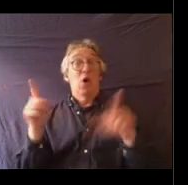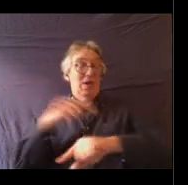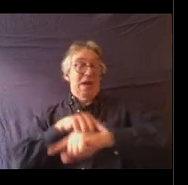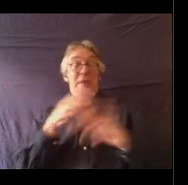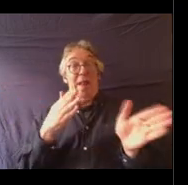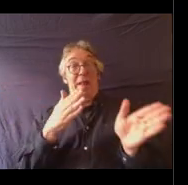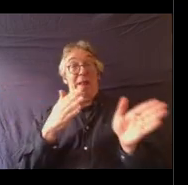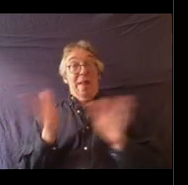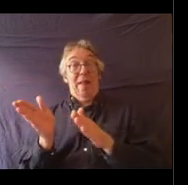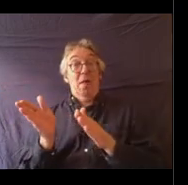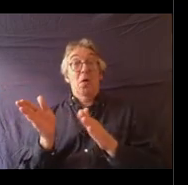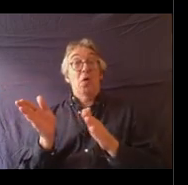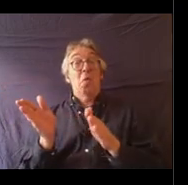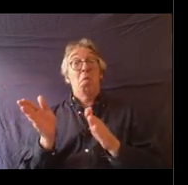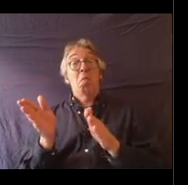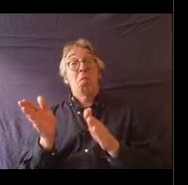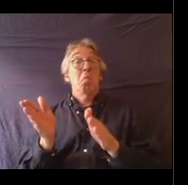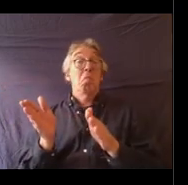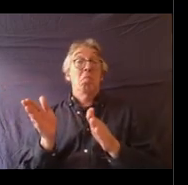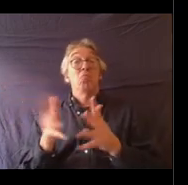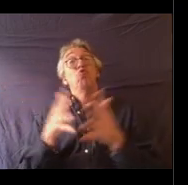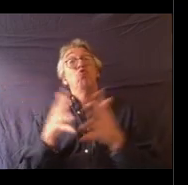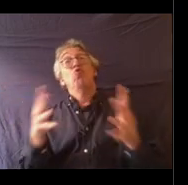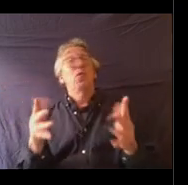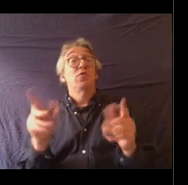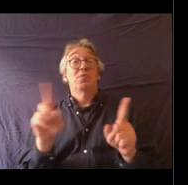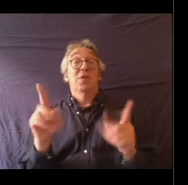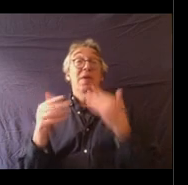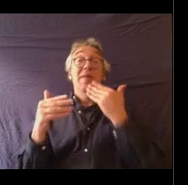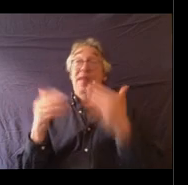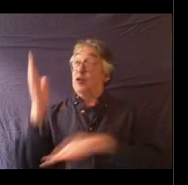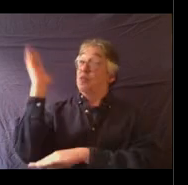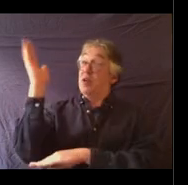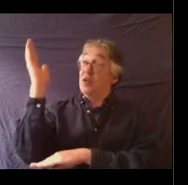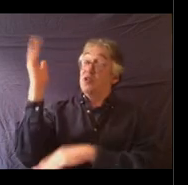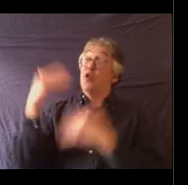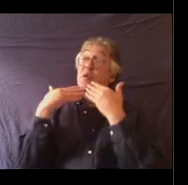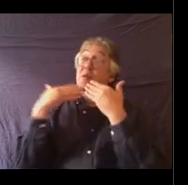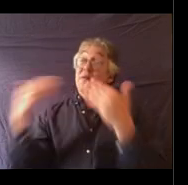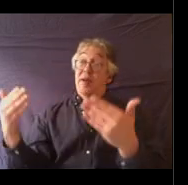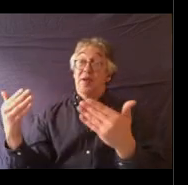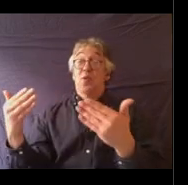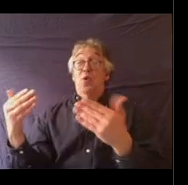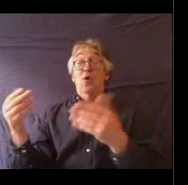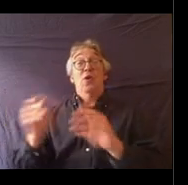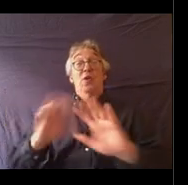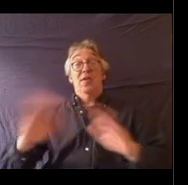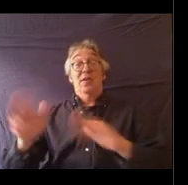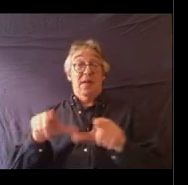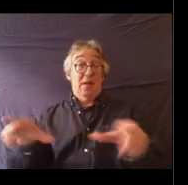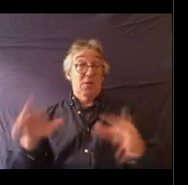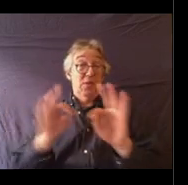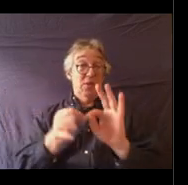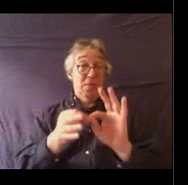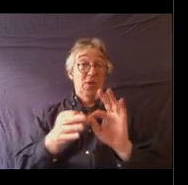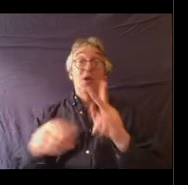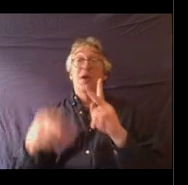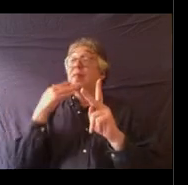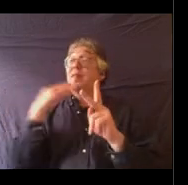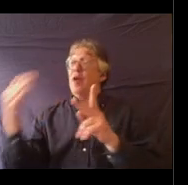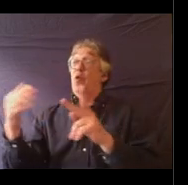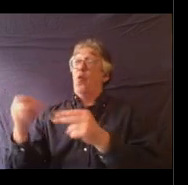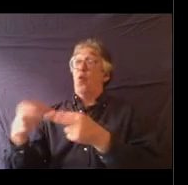wasn't too bad. Thanks a lot to our speakers here today. Thank you to our sign language interpreter, to the captioner,